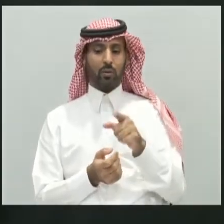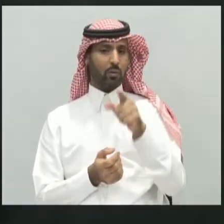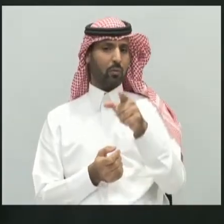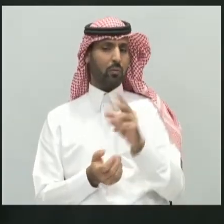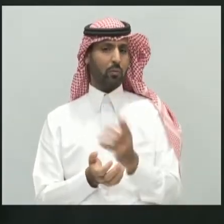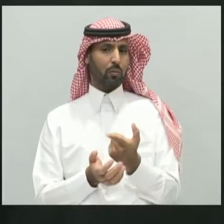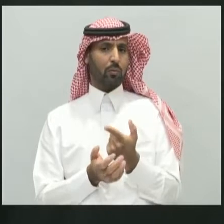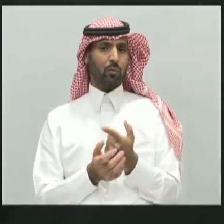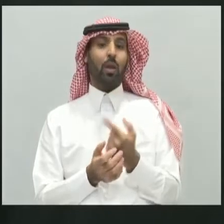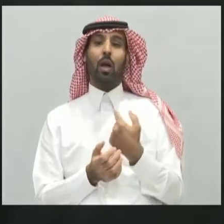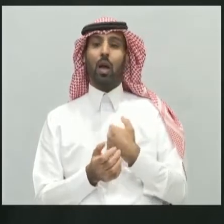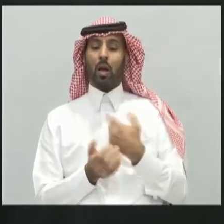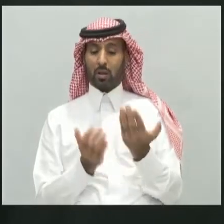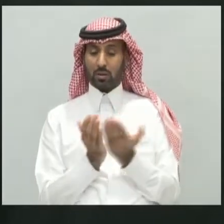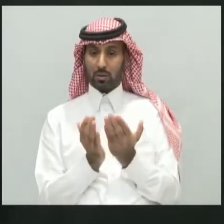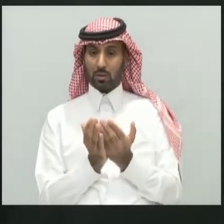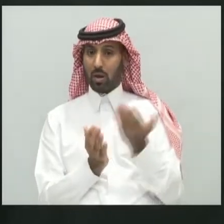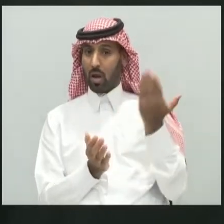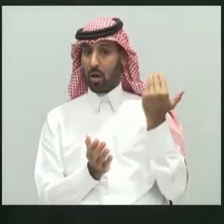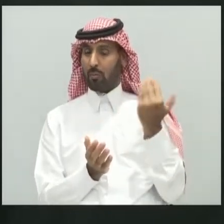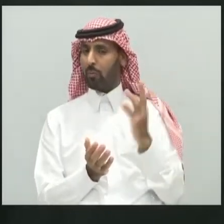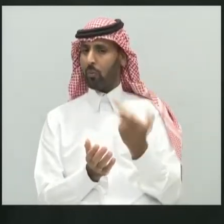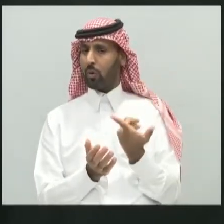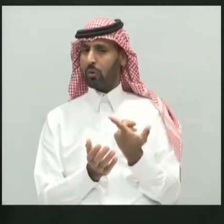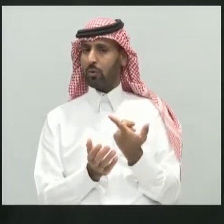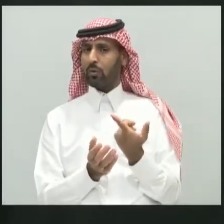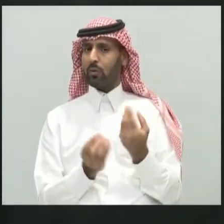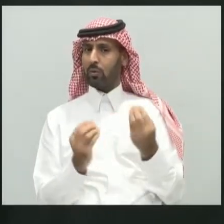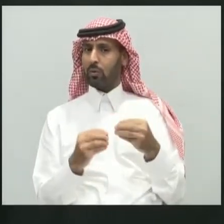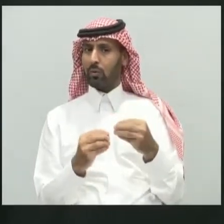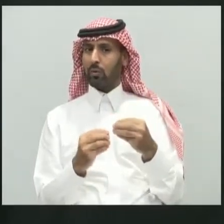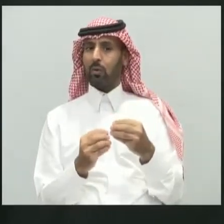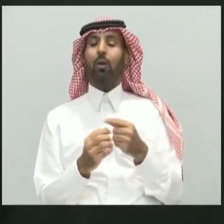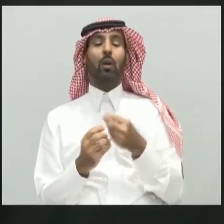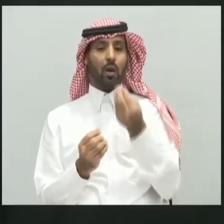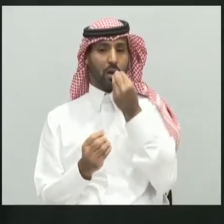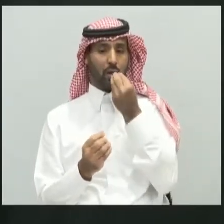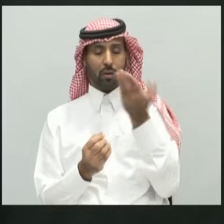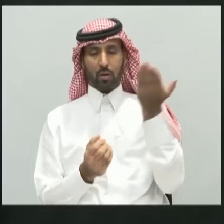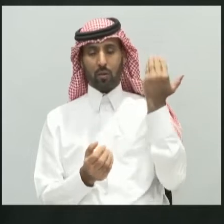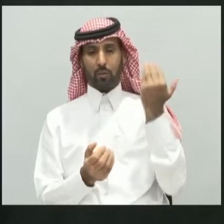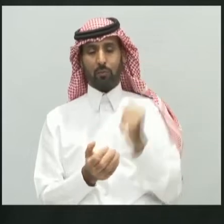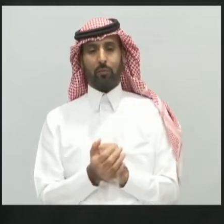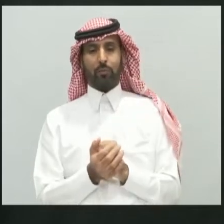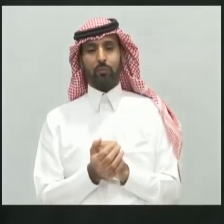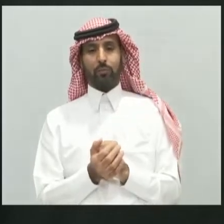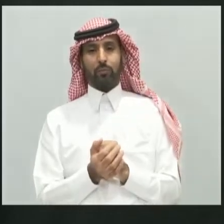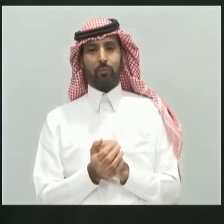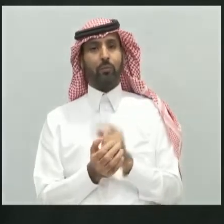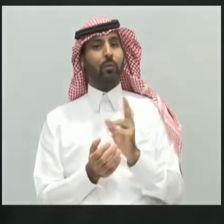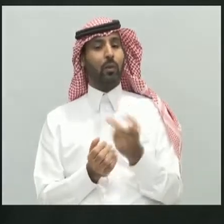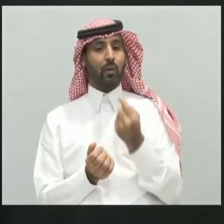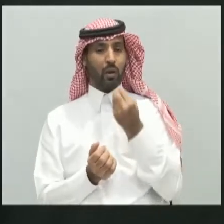Excellent, I studied yesterday. What else? I ate yesterday. Excellent.